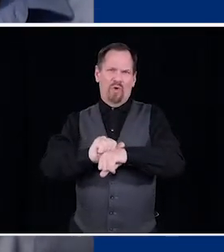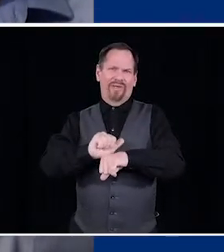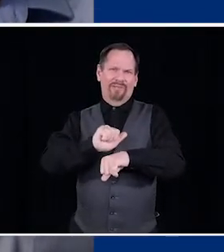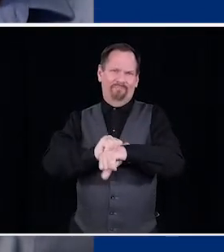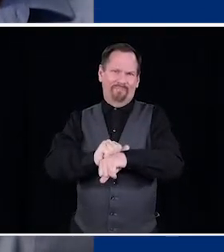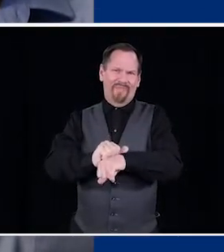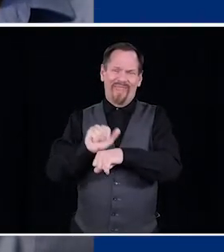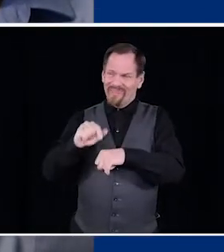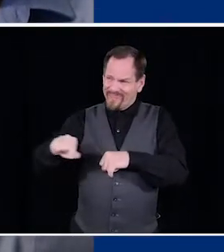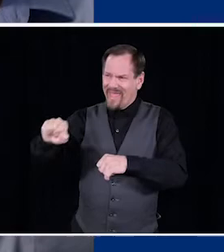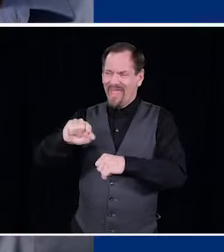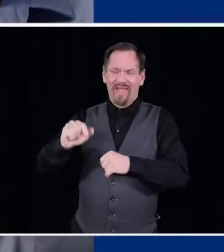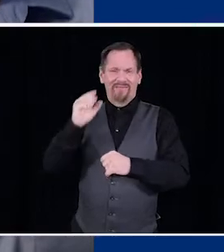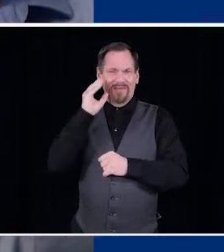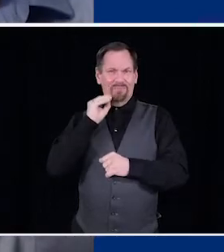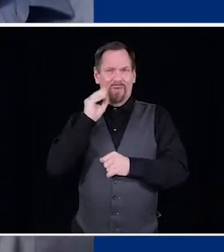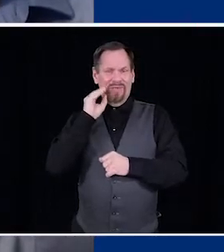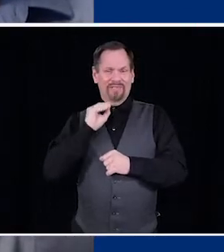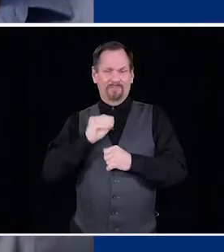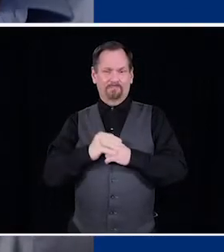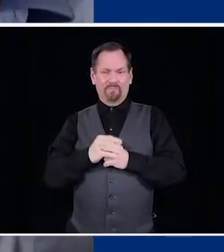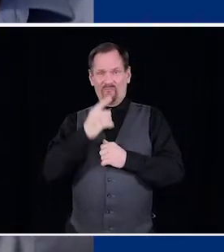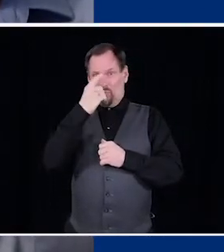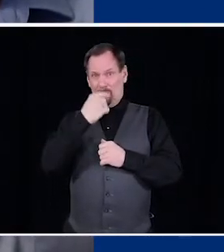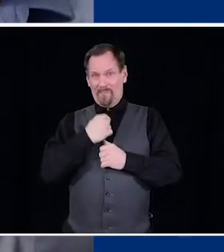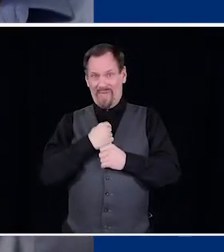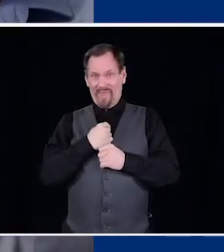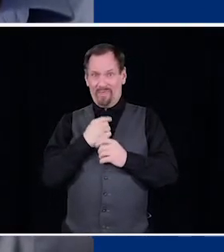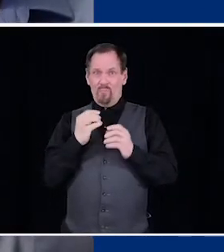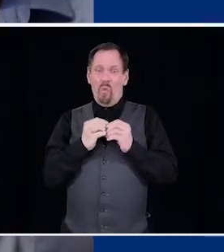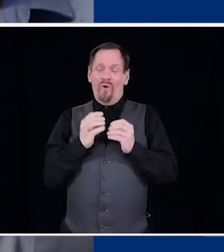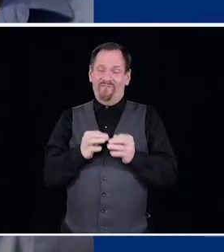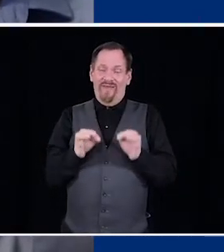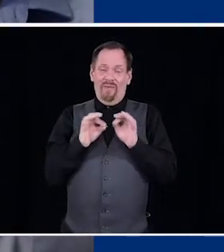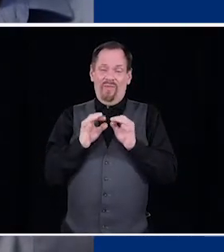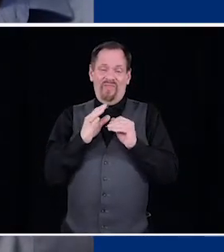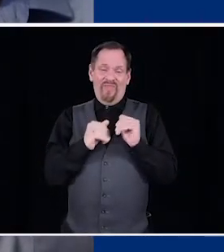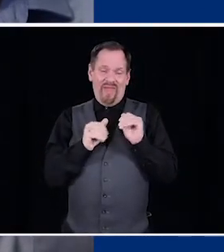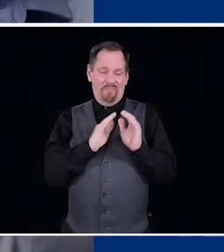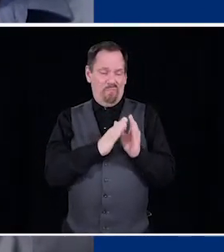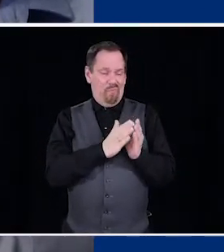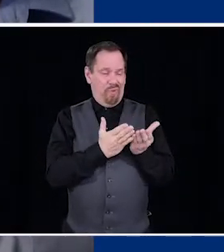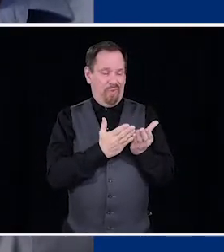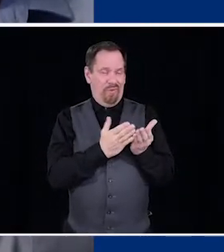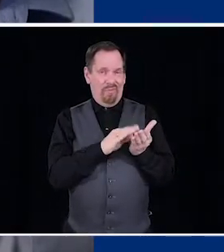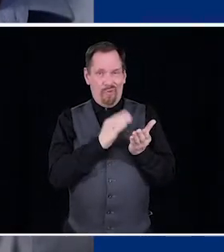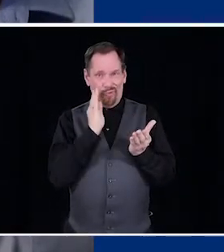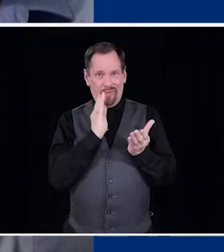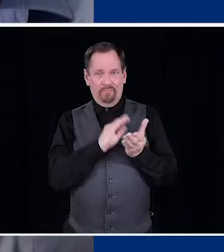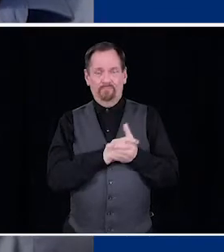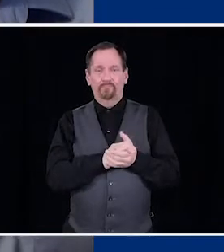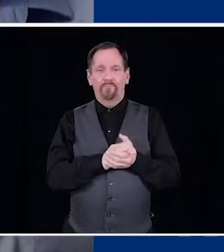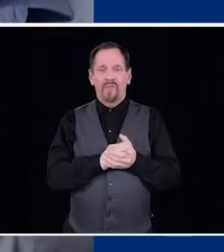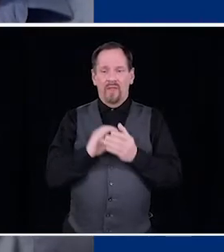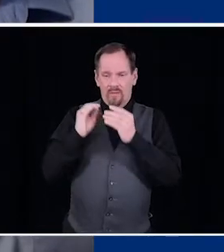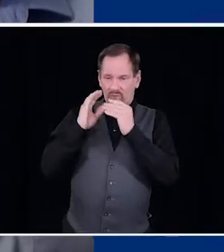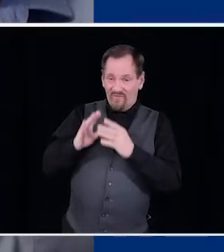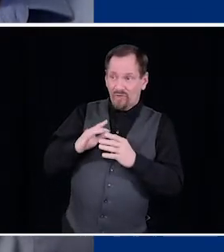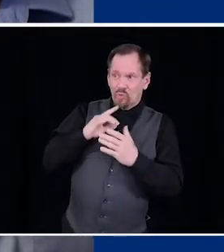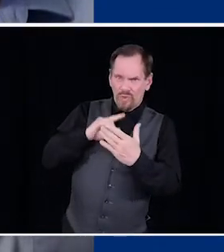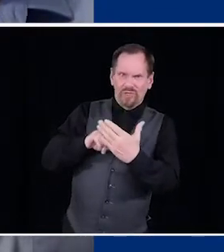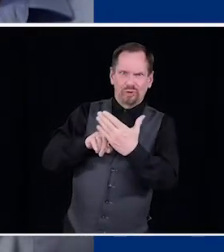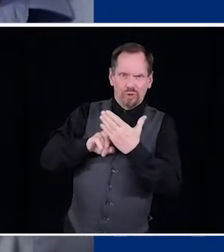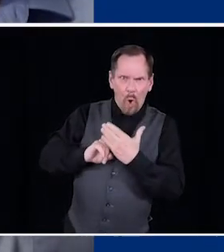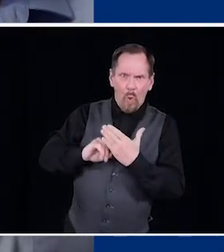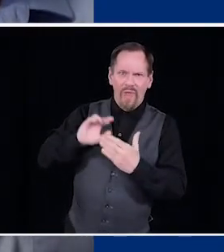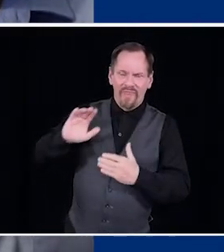They have experience, and to me, that is more valuable than what I could learn in a book. They have